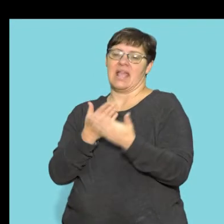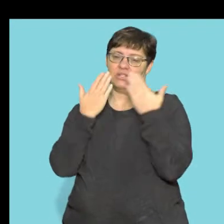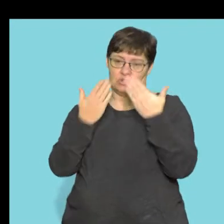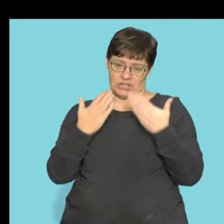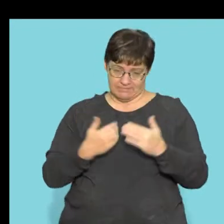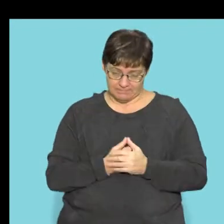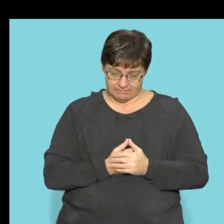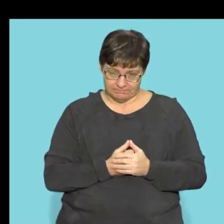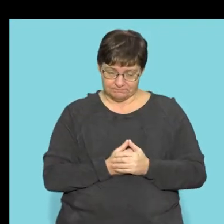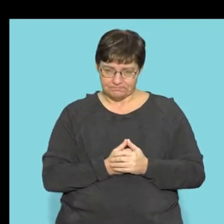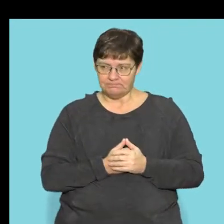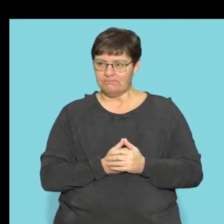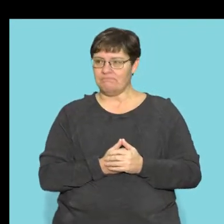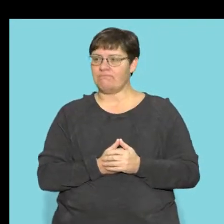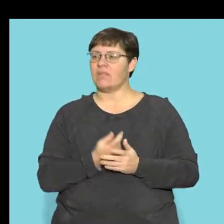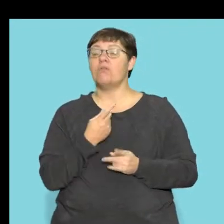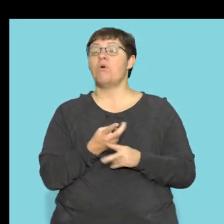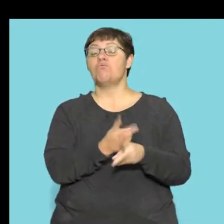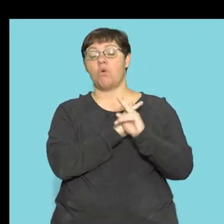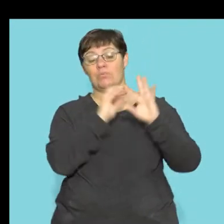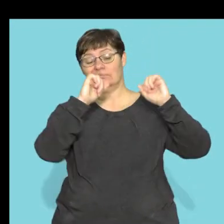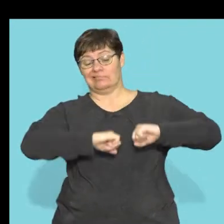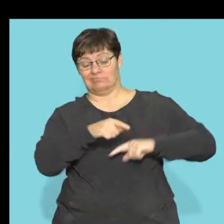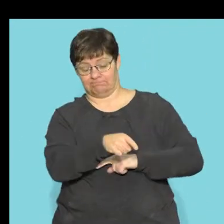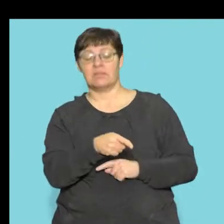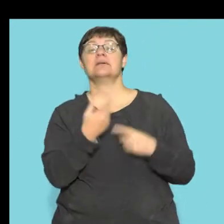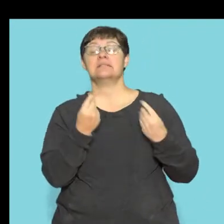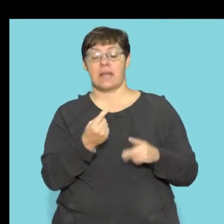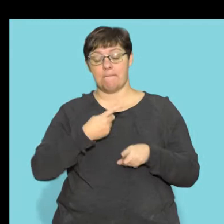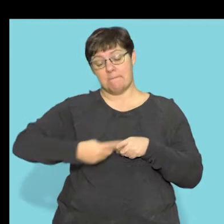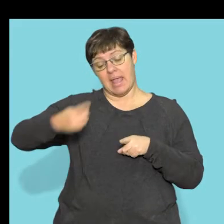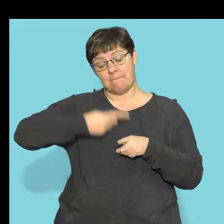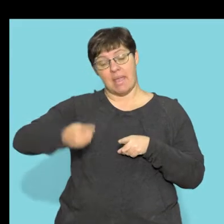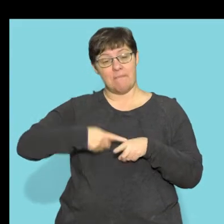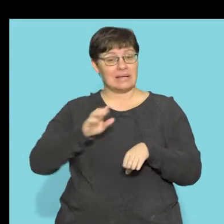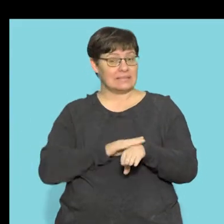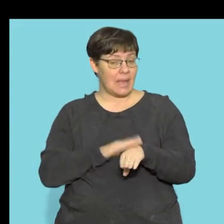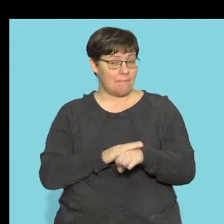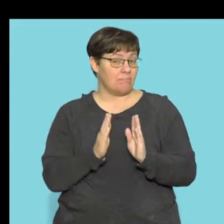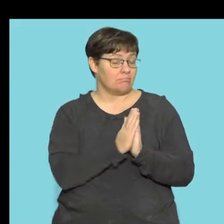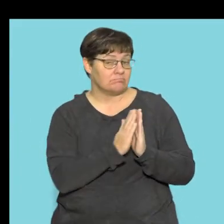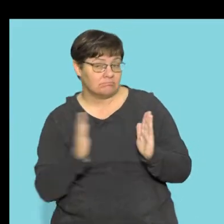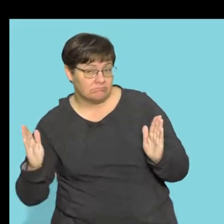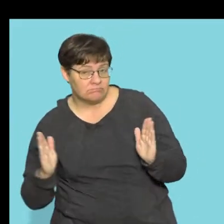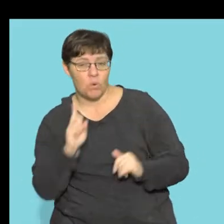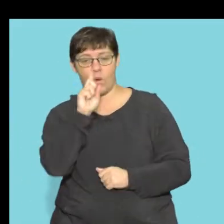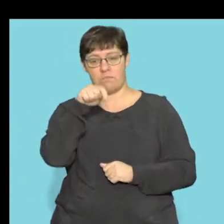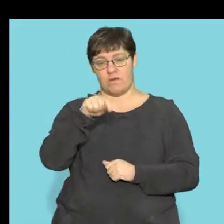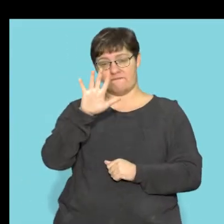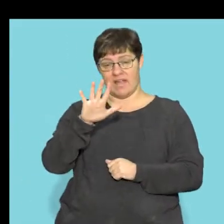of university. The loan agreement states that the repayment period is equal to 1.5